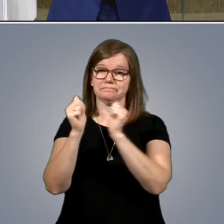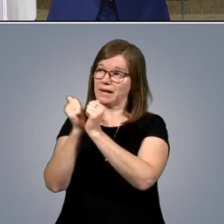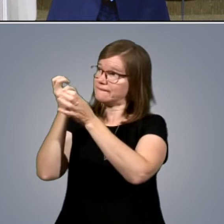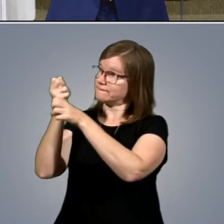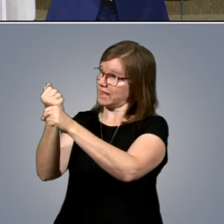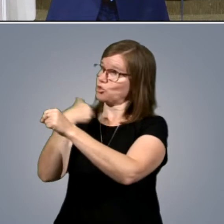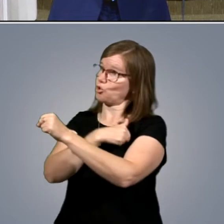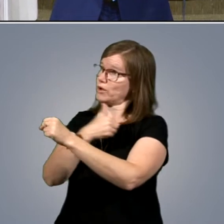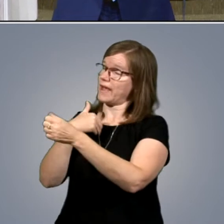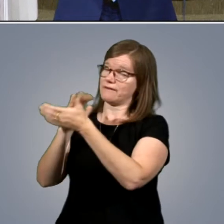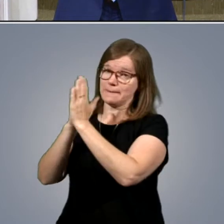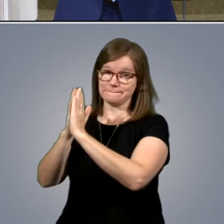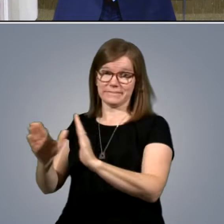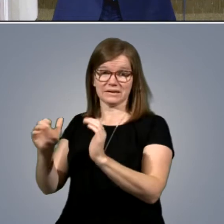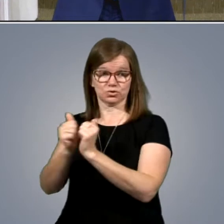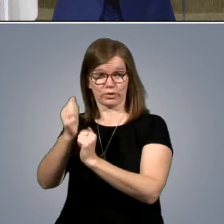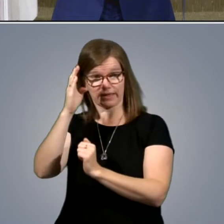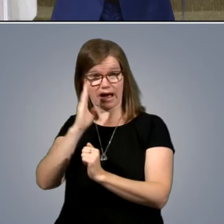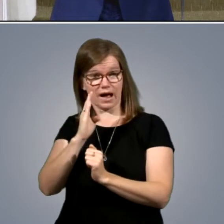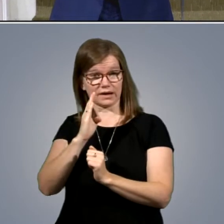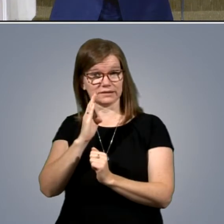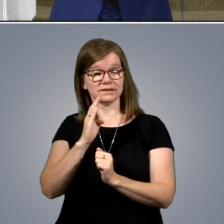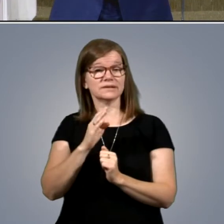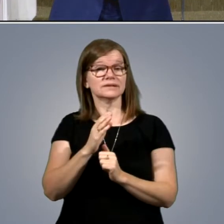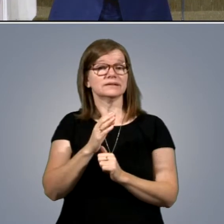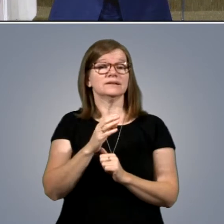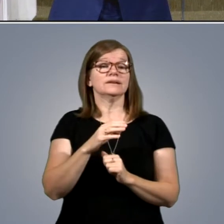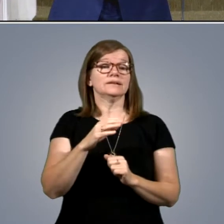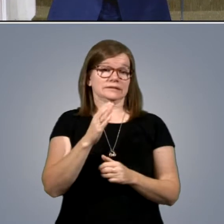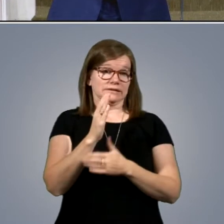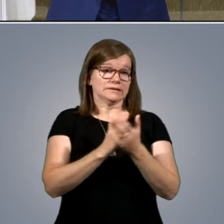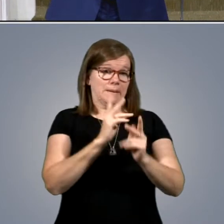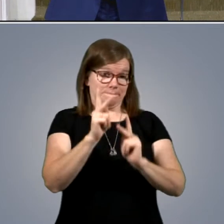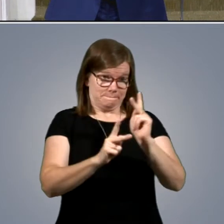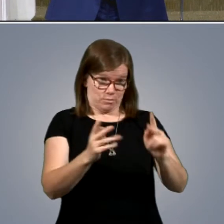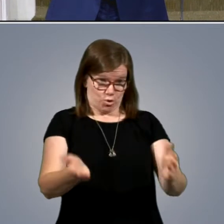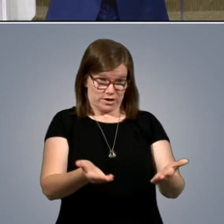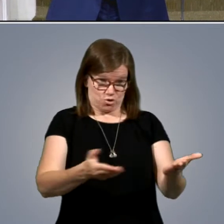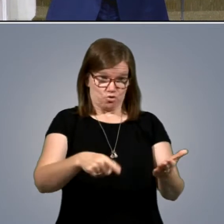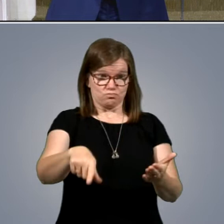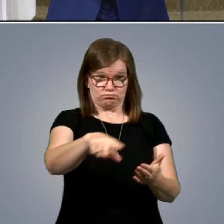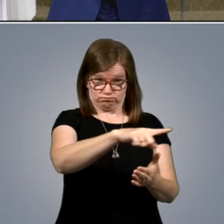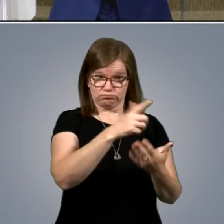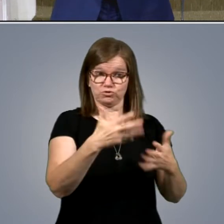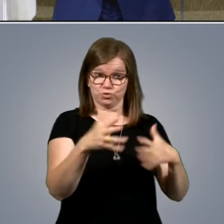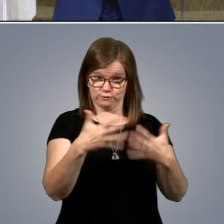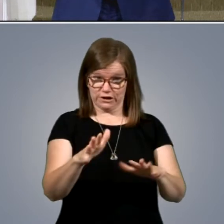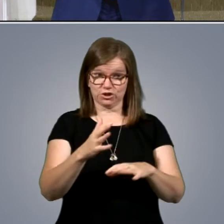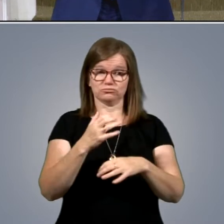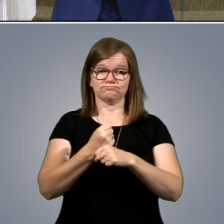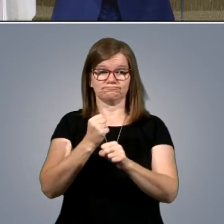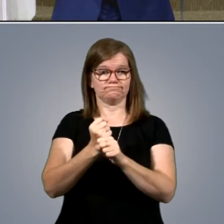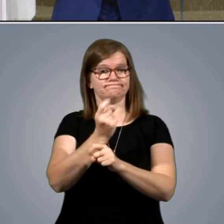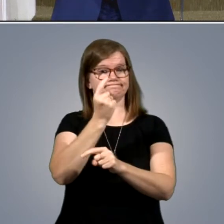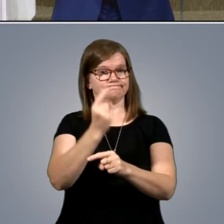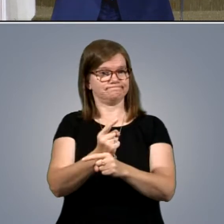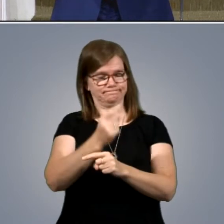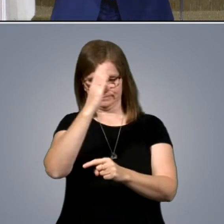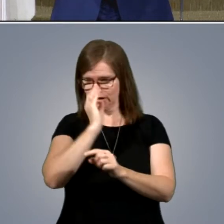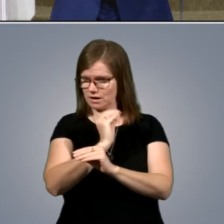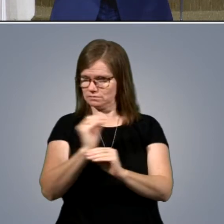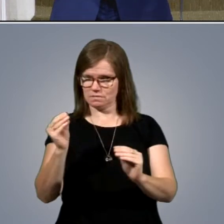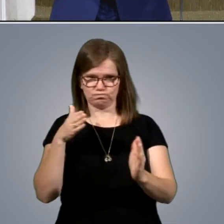with God. As a matter of fact, in this room, some people have peace with God. You've been justified. That means God has nothing against you.